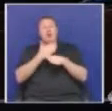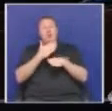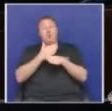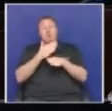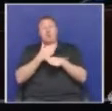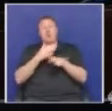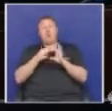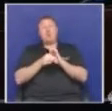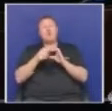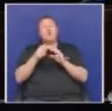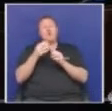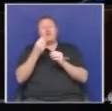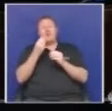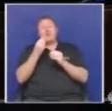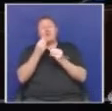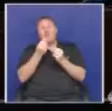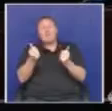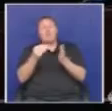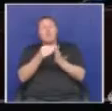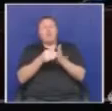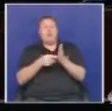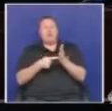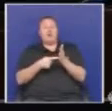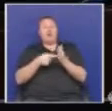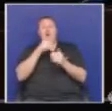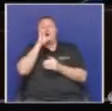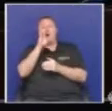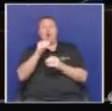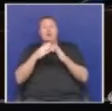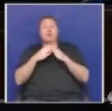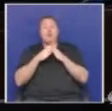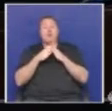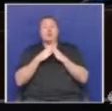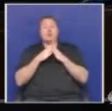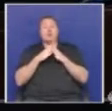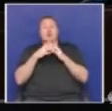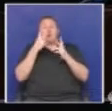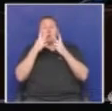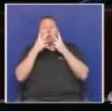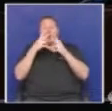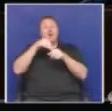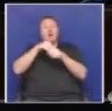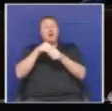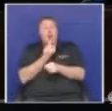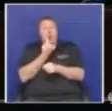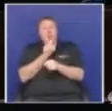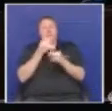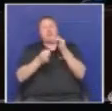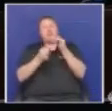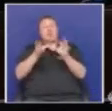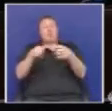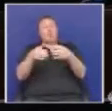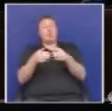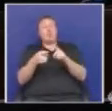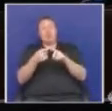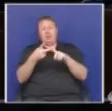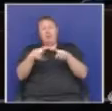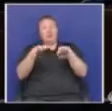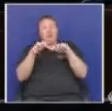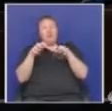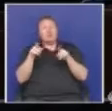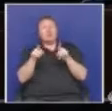fortunate few. I call on the House to start within our own parties and our parliament